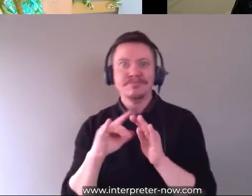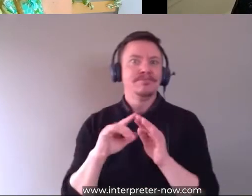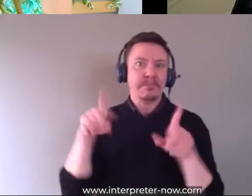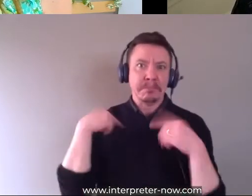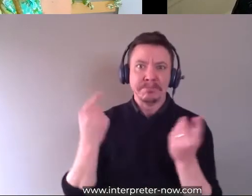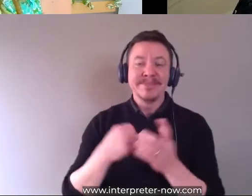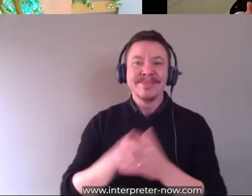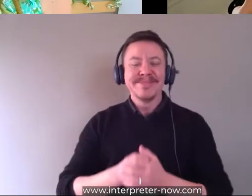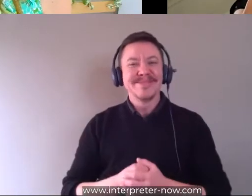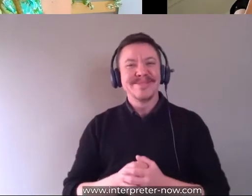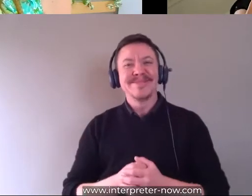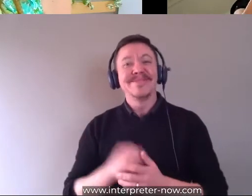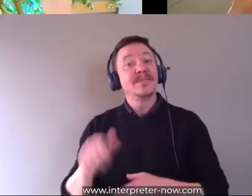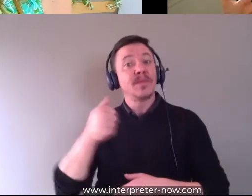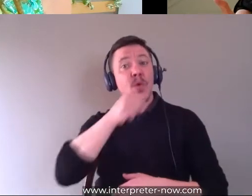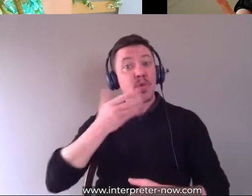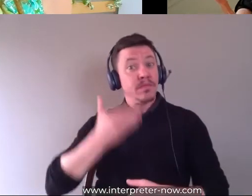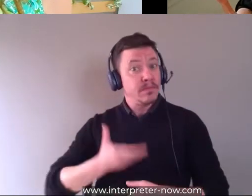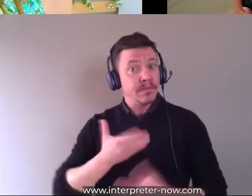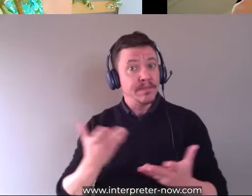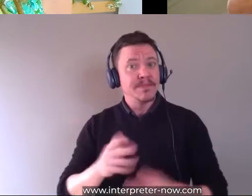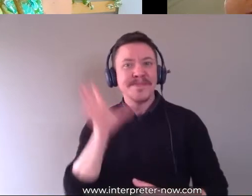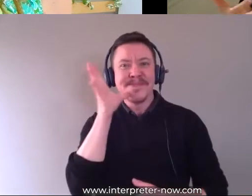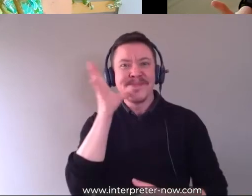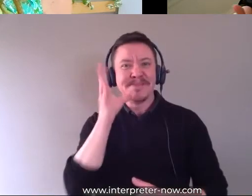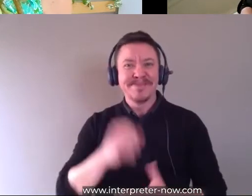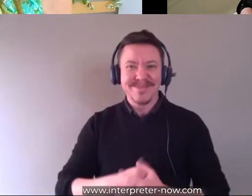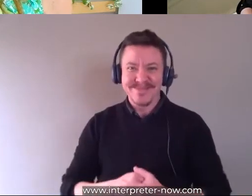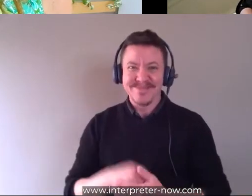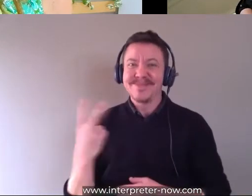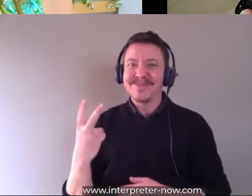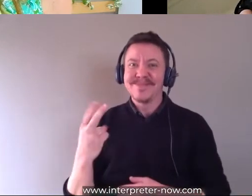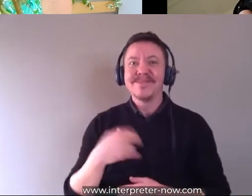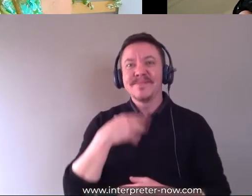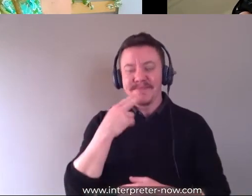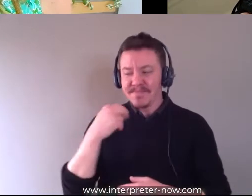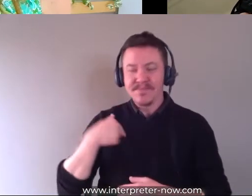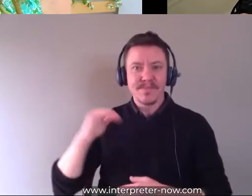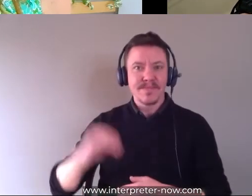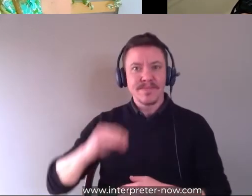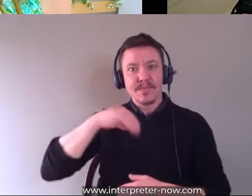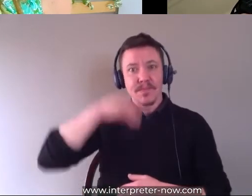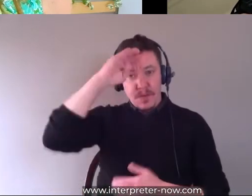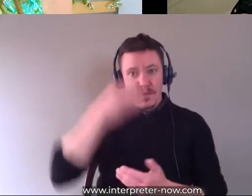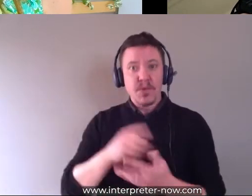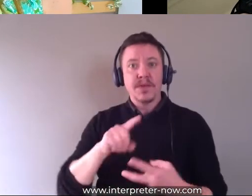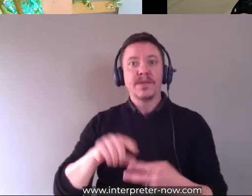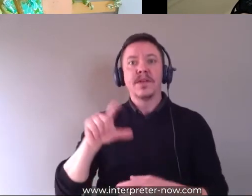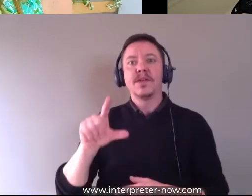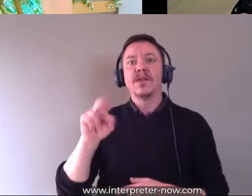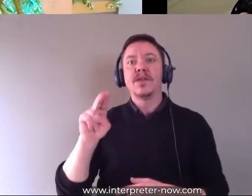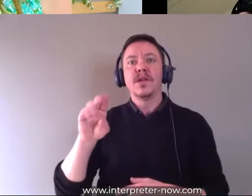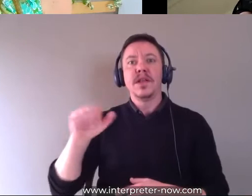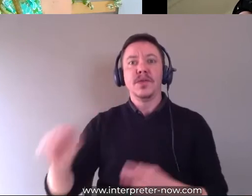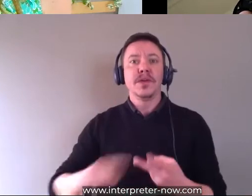I'm the other big part of who I am is I'm a mom. So I have two little boys at home here. I've got Luca and Juno. They are